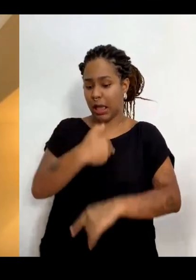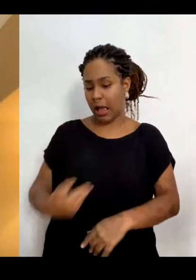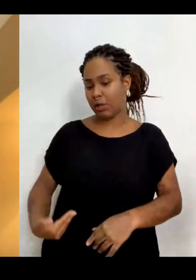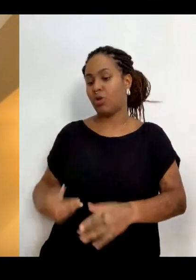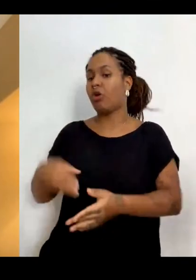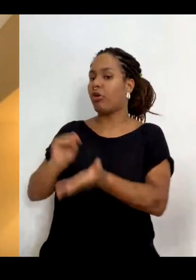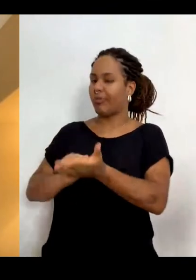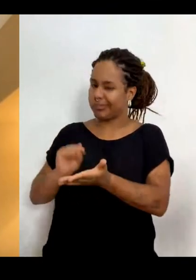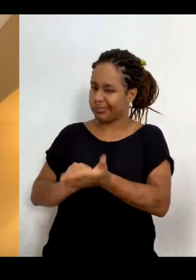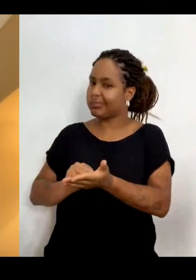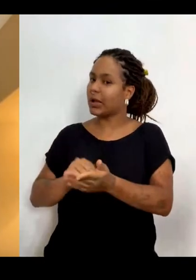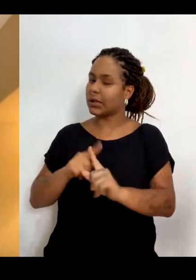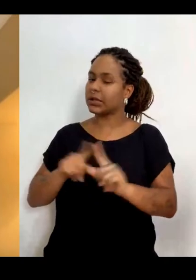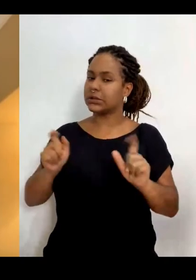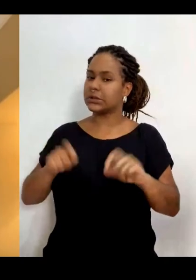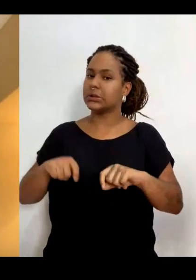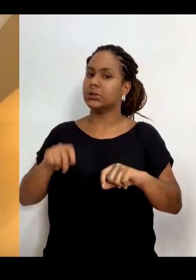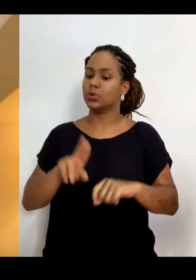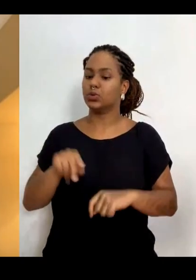is